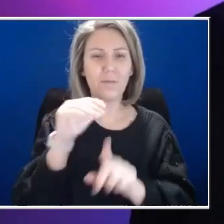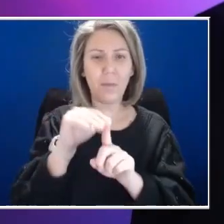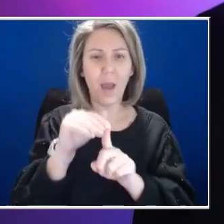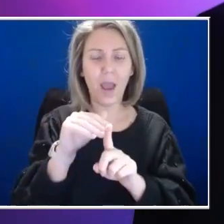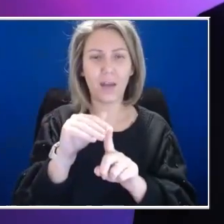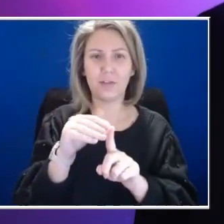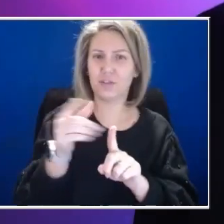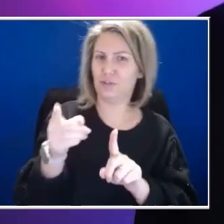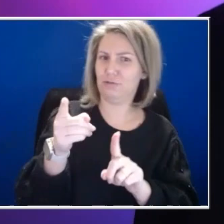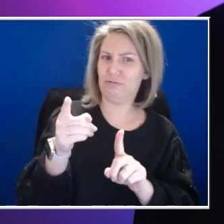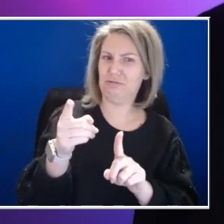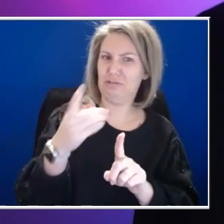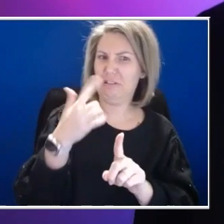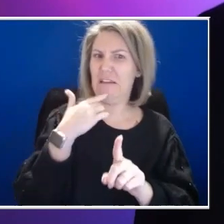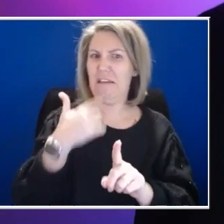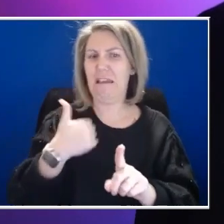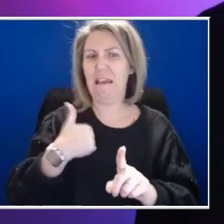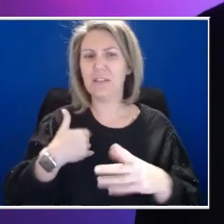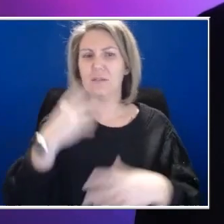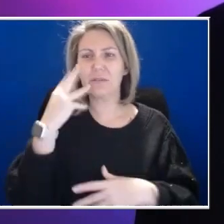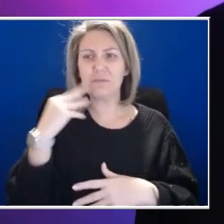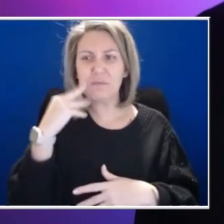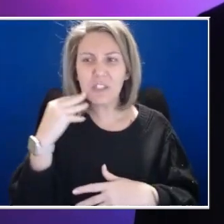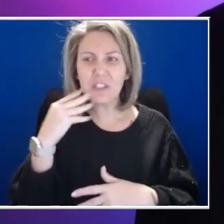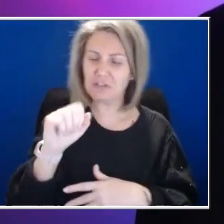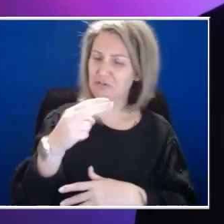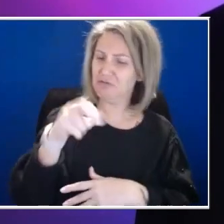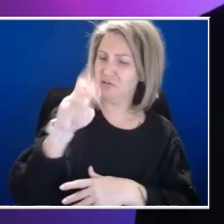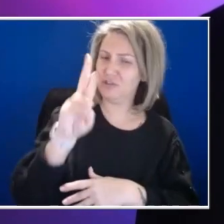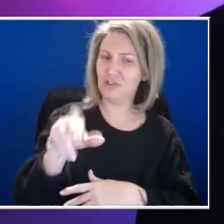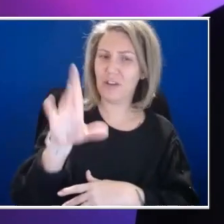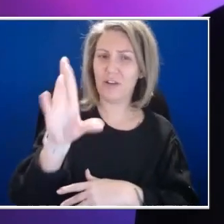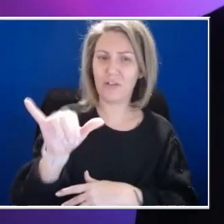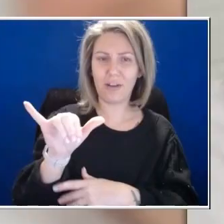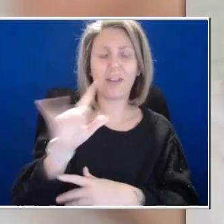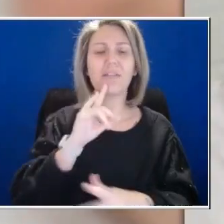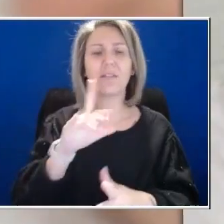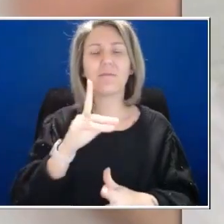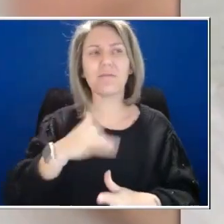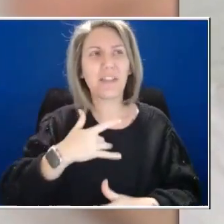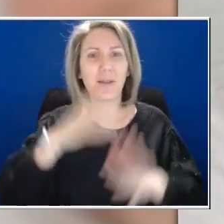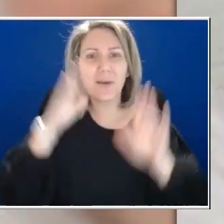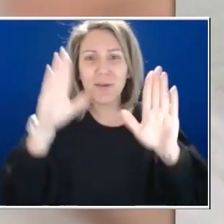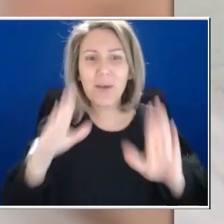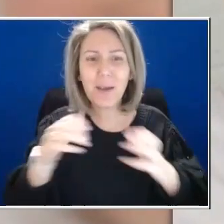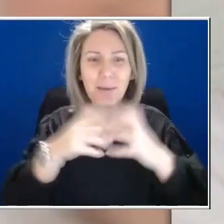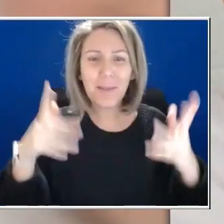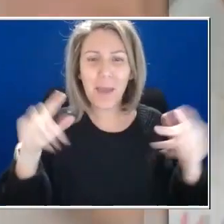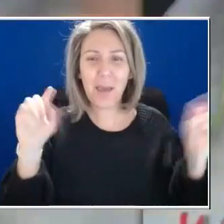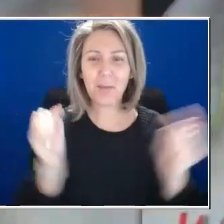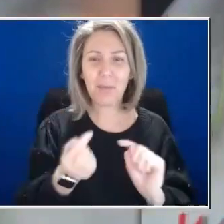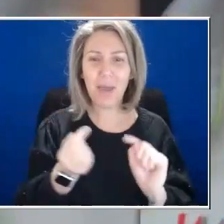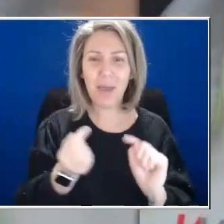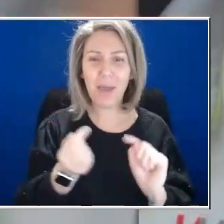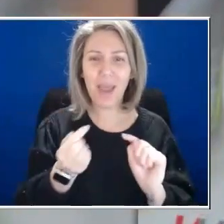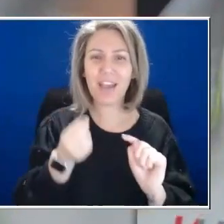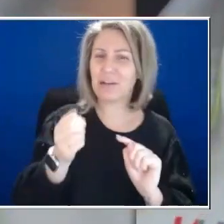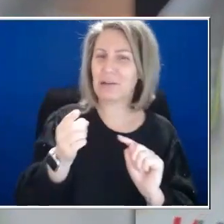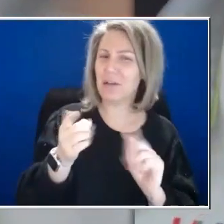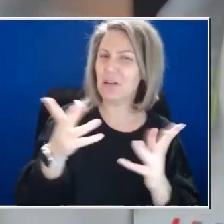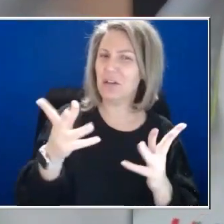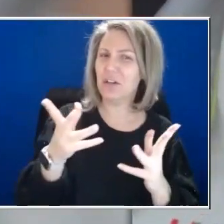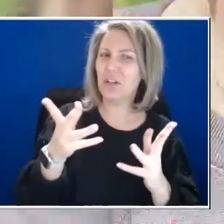endured. Today, I'm feeling great. I'm feeling wonderful without pain. The Joplin woman's journey began in June